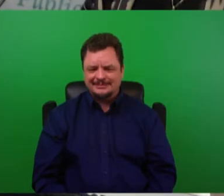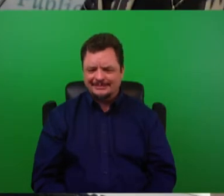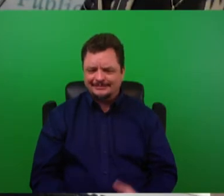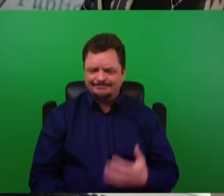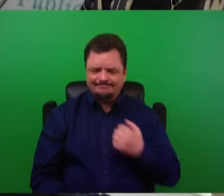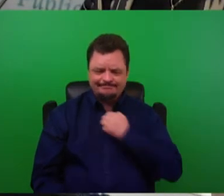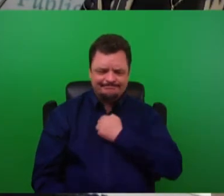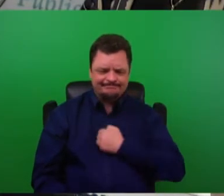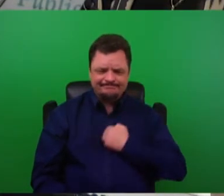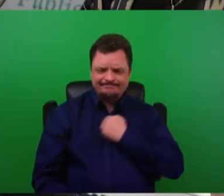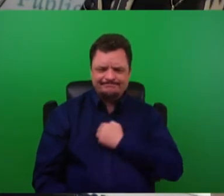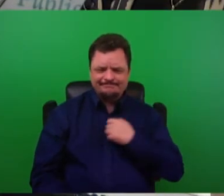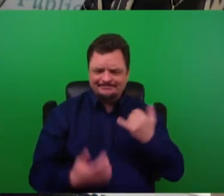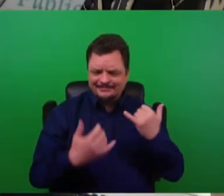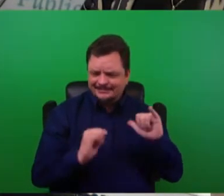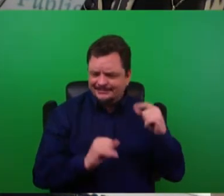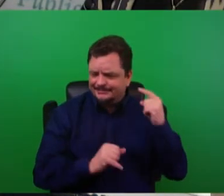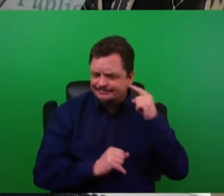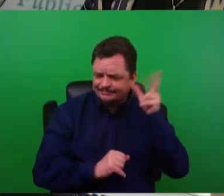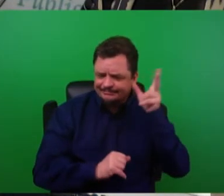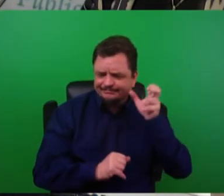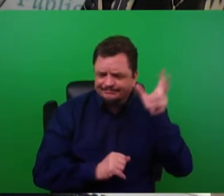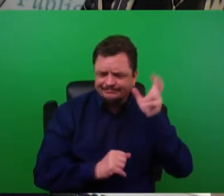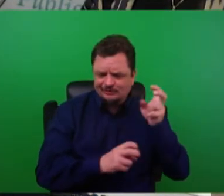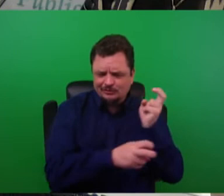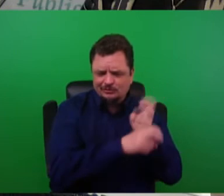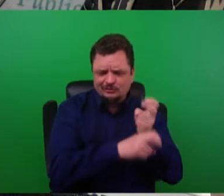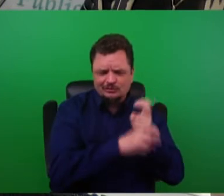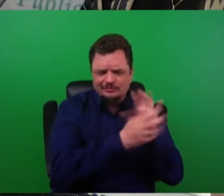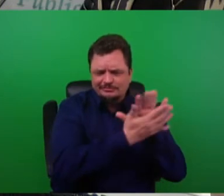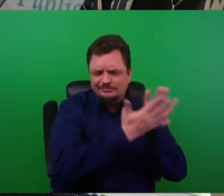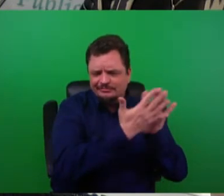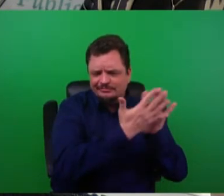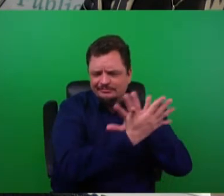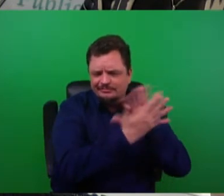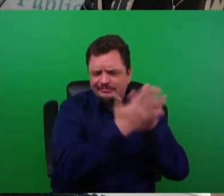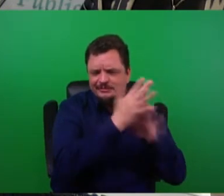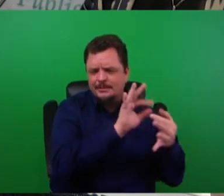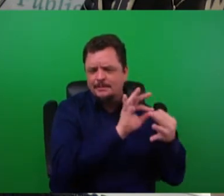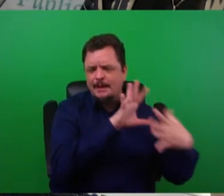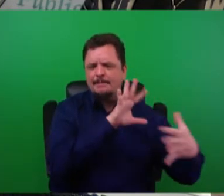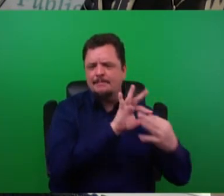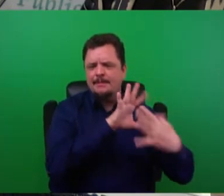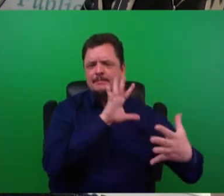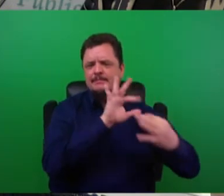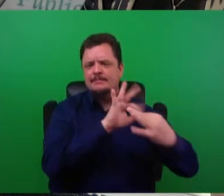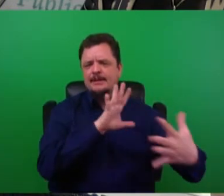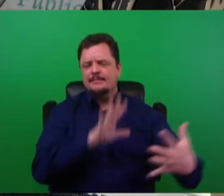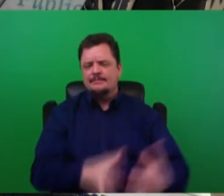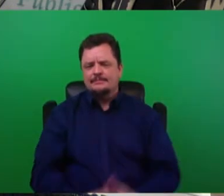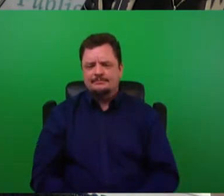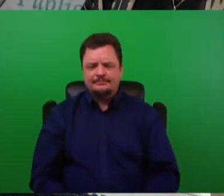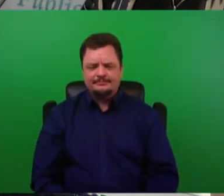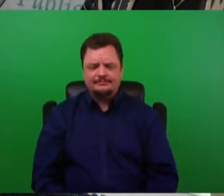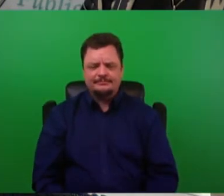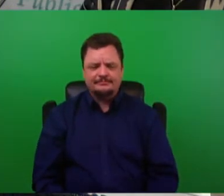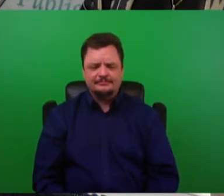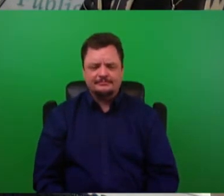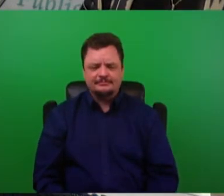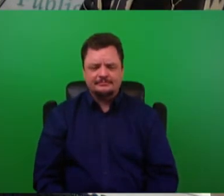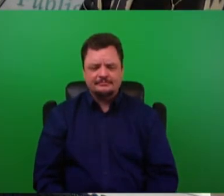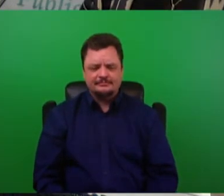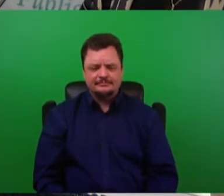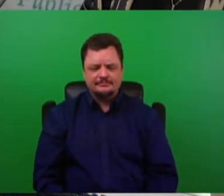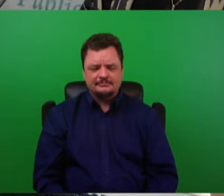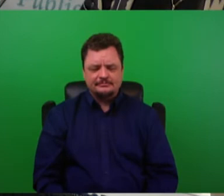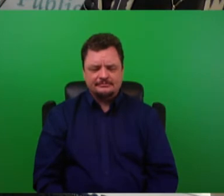hall mentioned the federal partners. And I think it's important in this venue also, following on Susan's comment, is that we raise